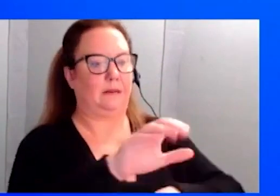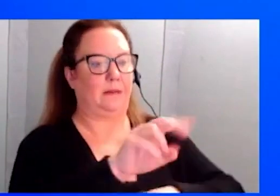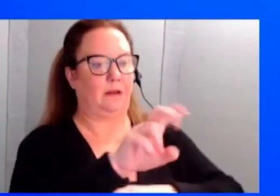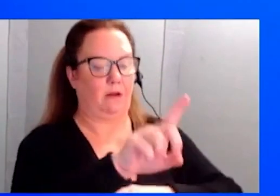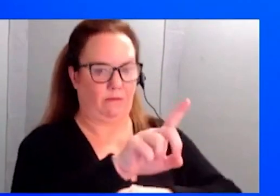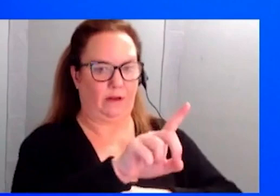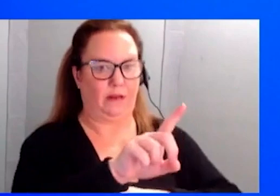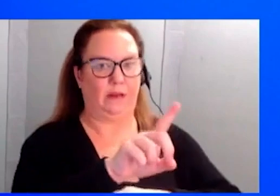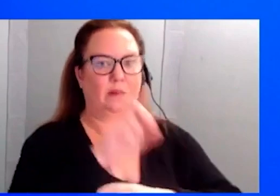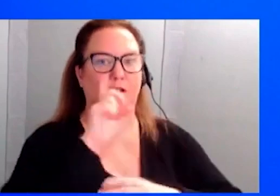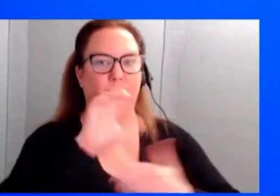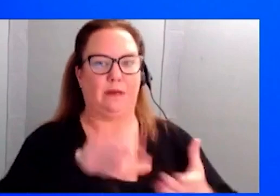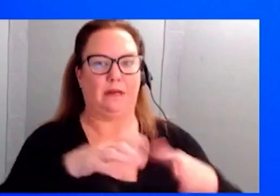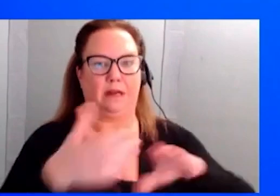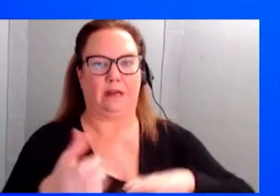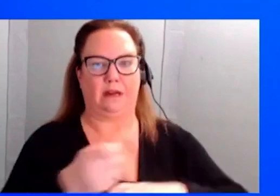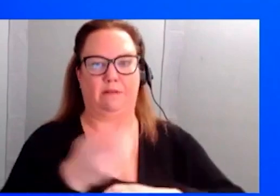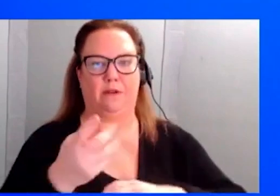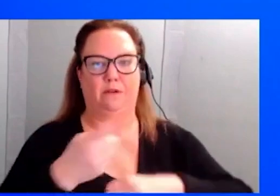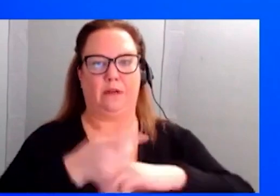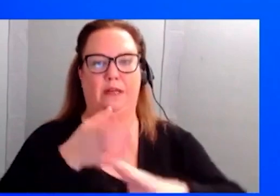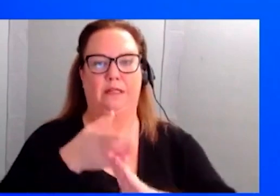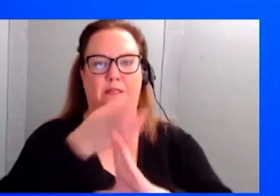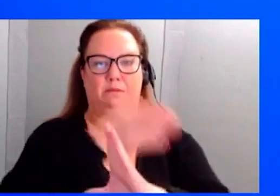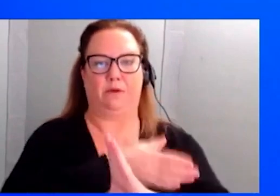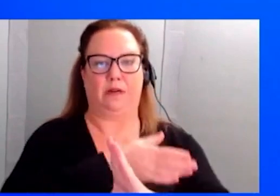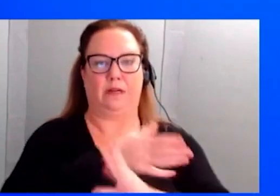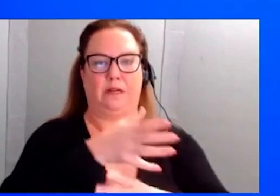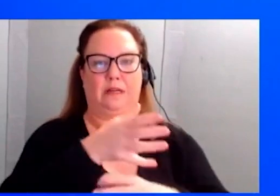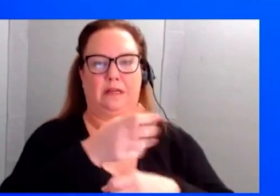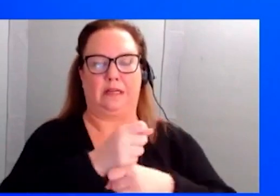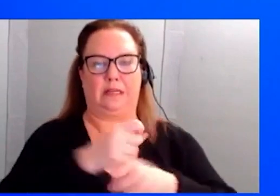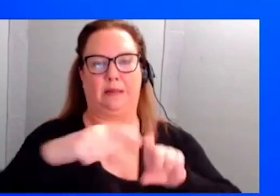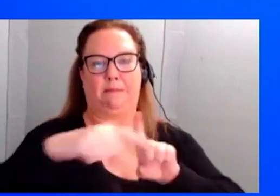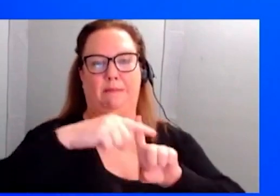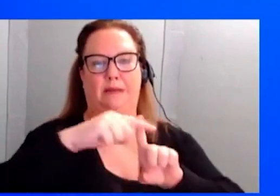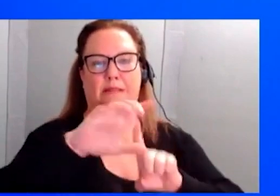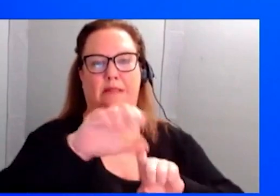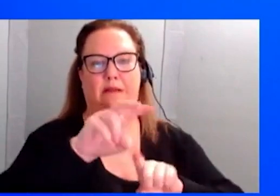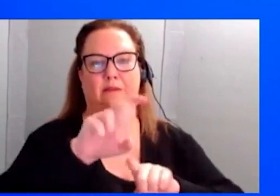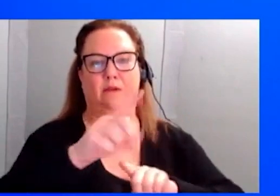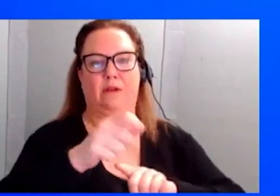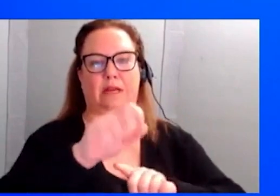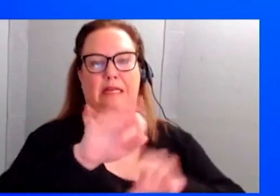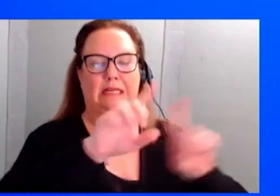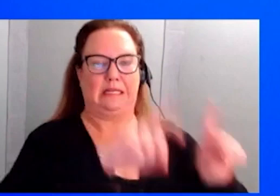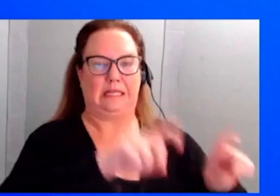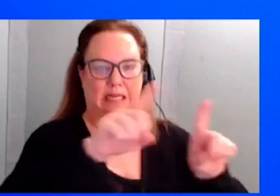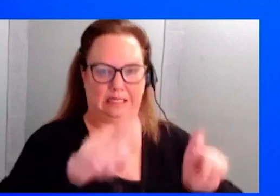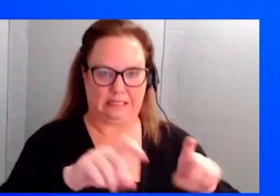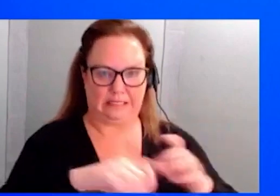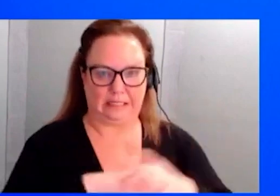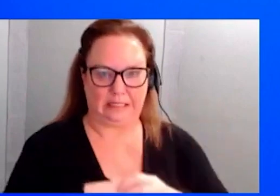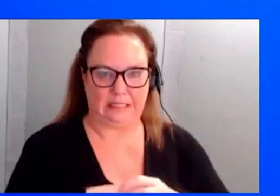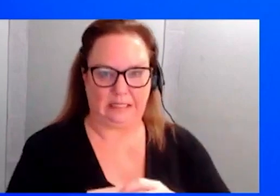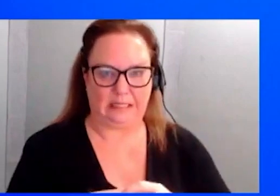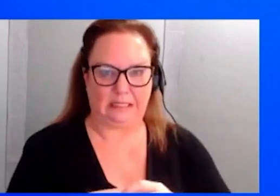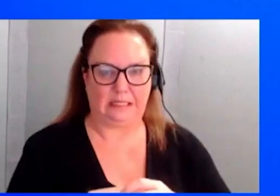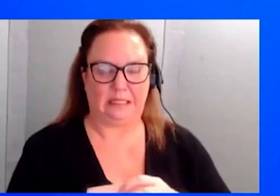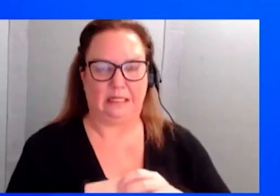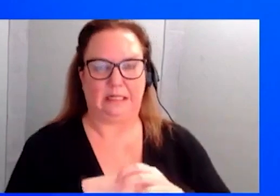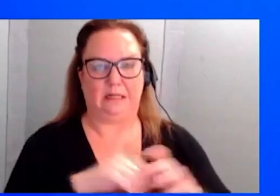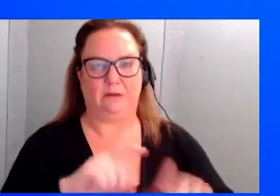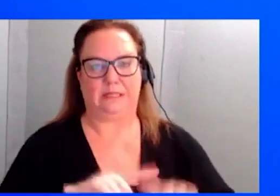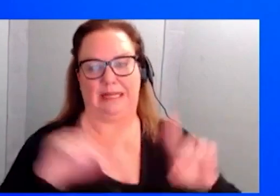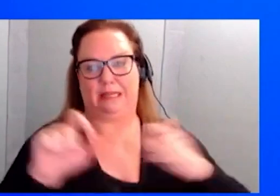have passed a couple days prior to receiving a positive COVID-19 test, which was a whole other risk